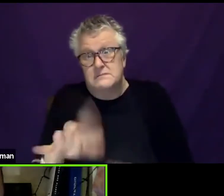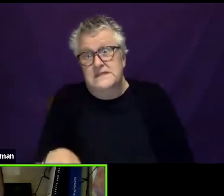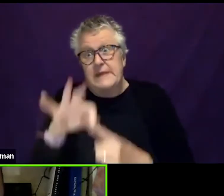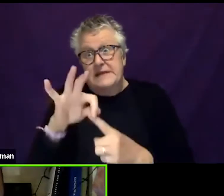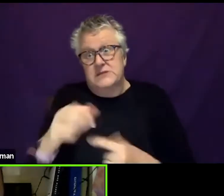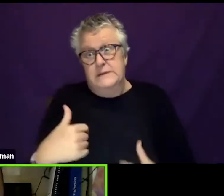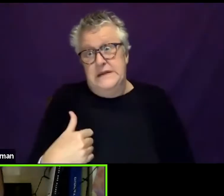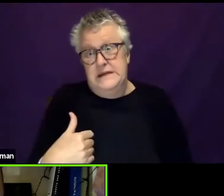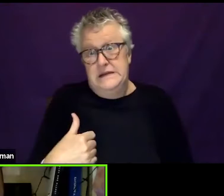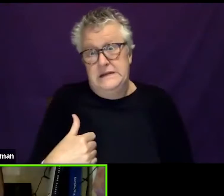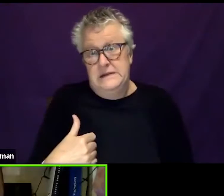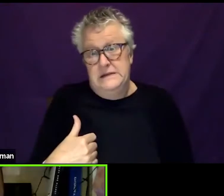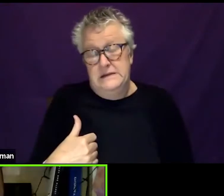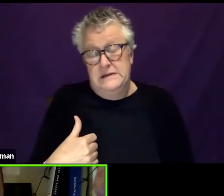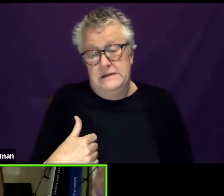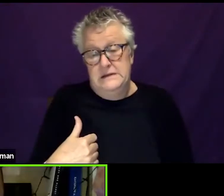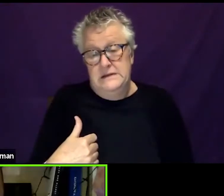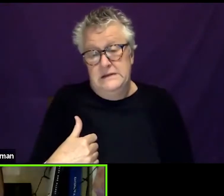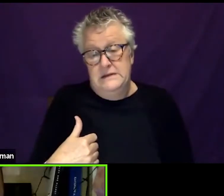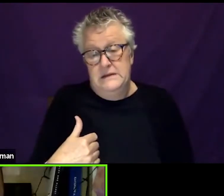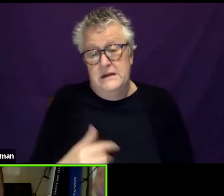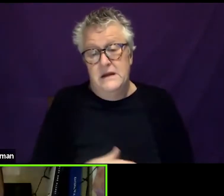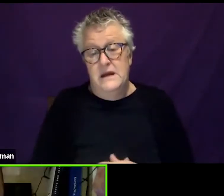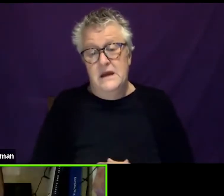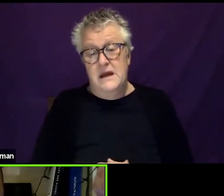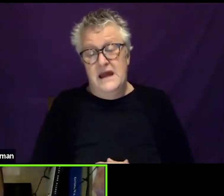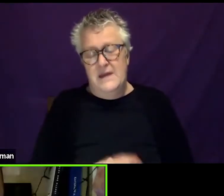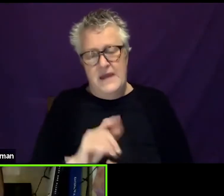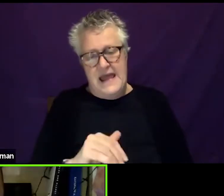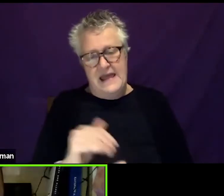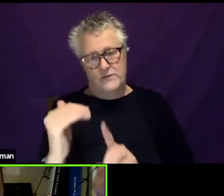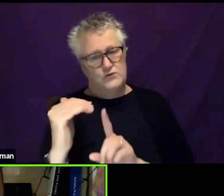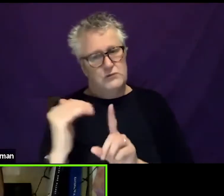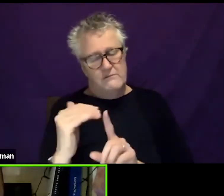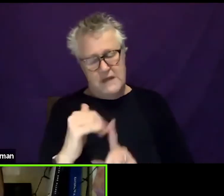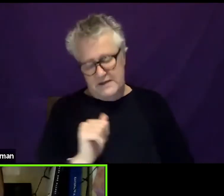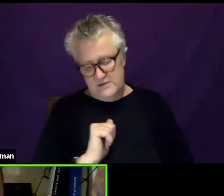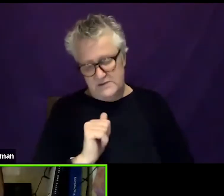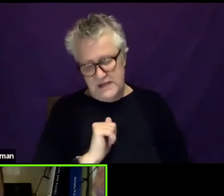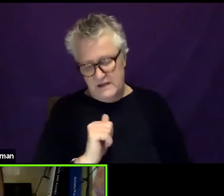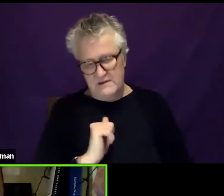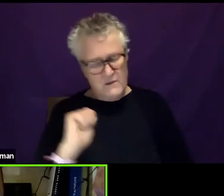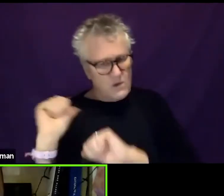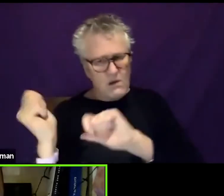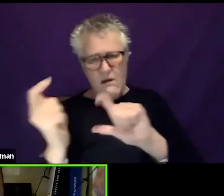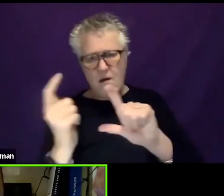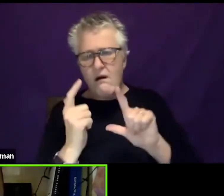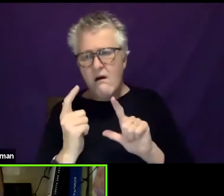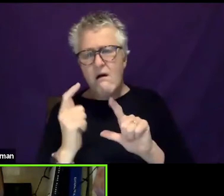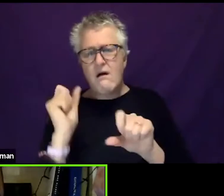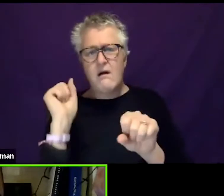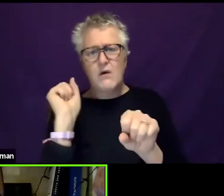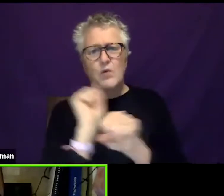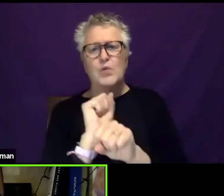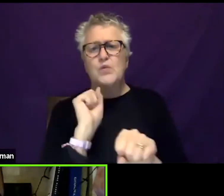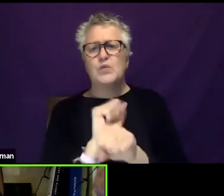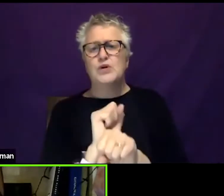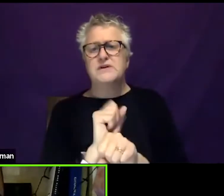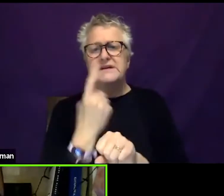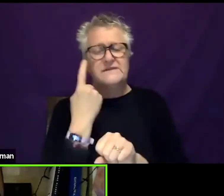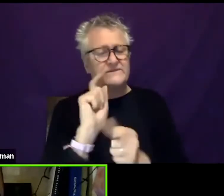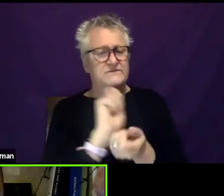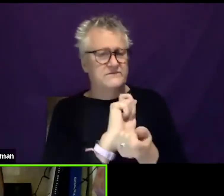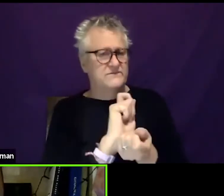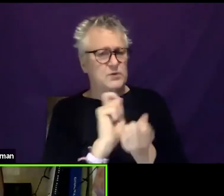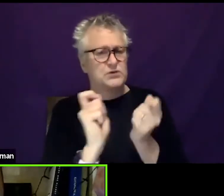have to remind ourselves, that yes, we're all working really hard for change, but breaking ourselves in the